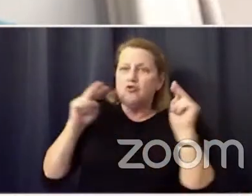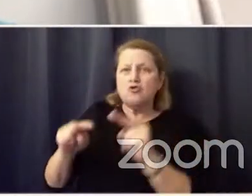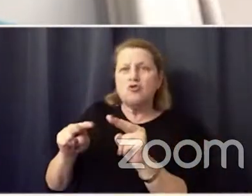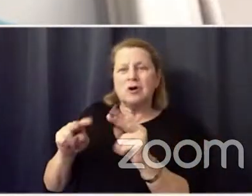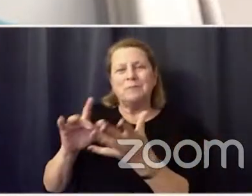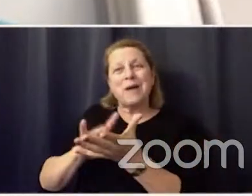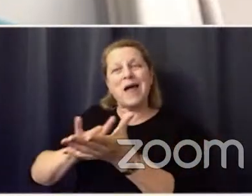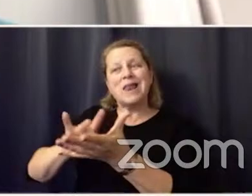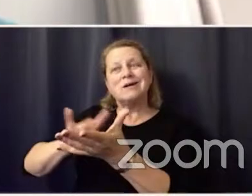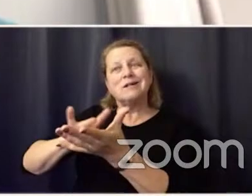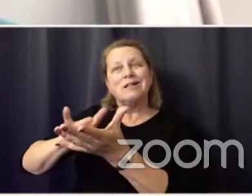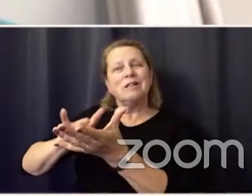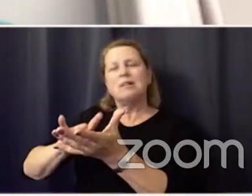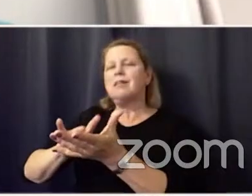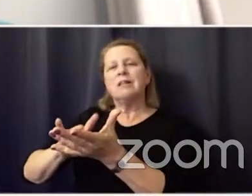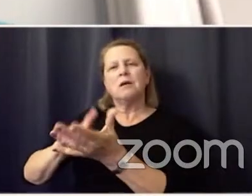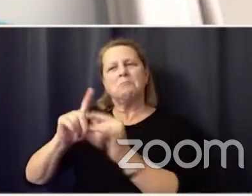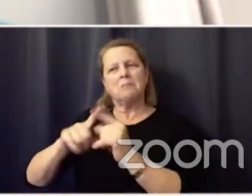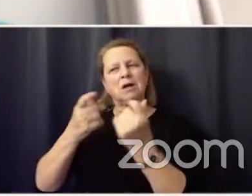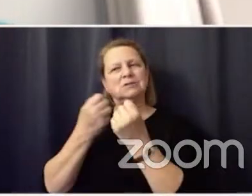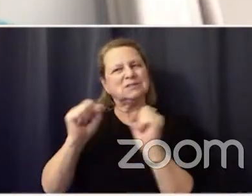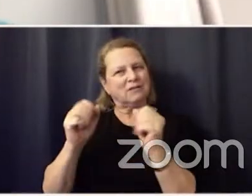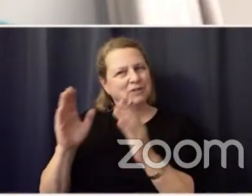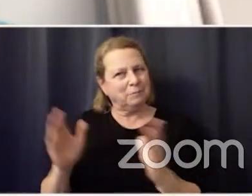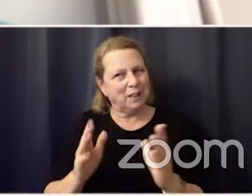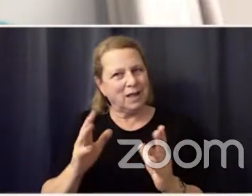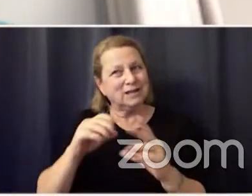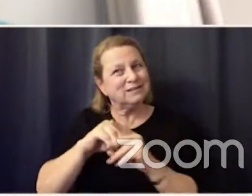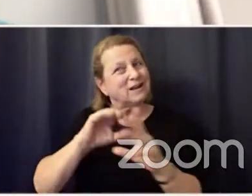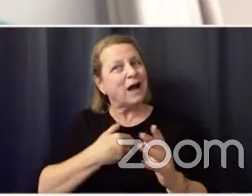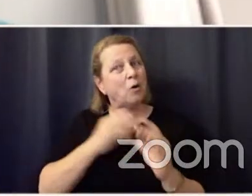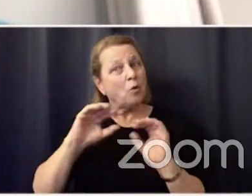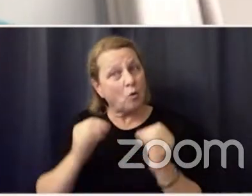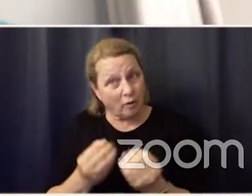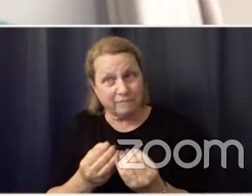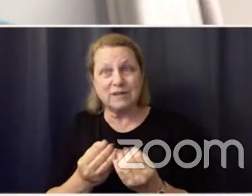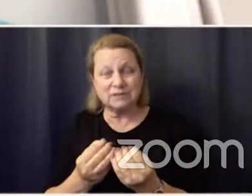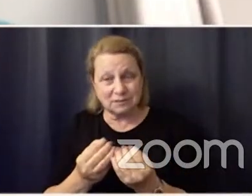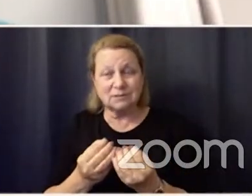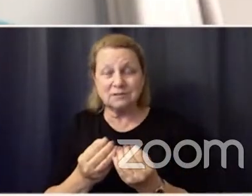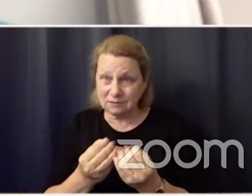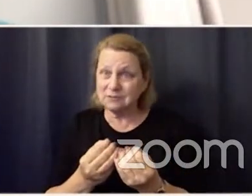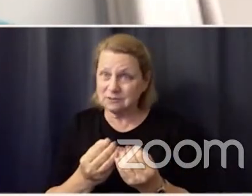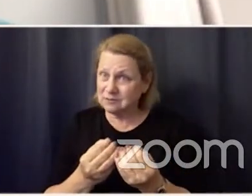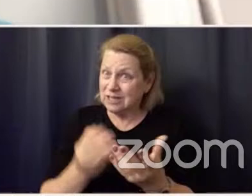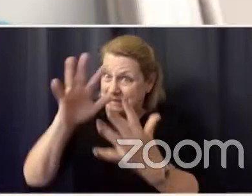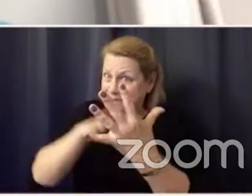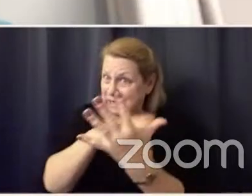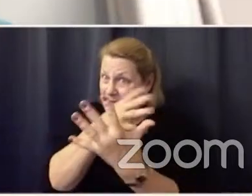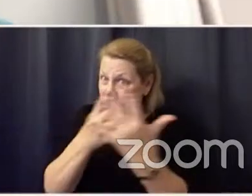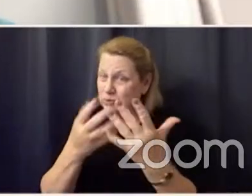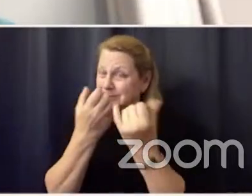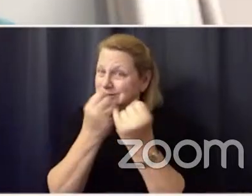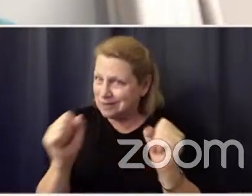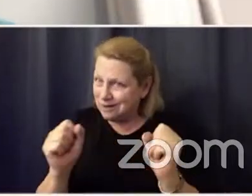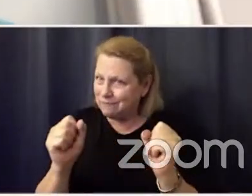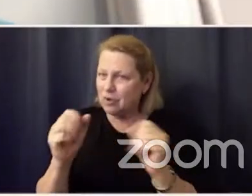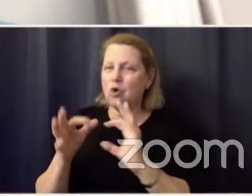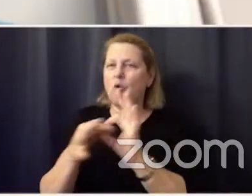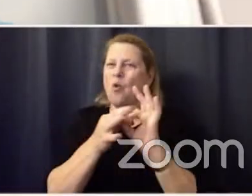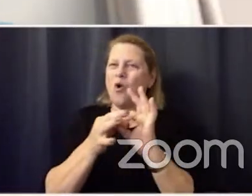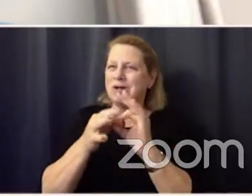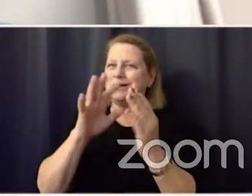logistics of safety planning within the office space, of scheduling and coordination of